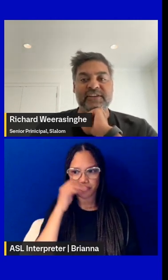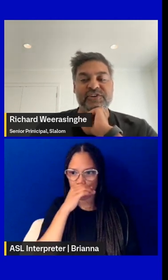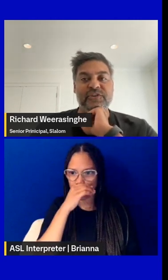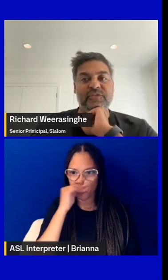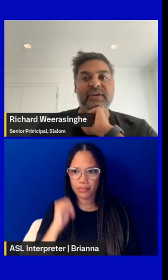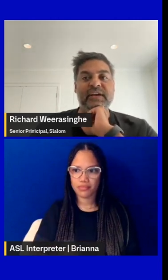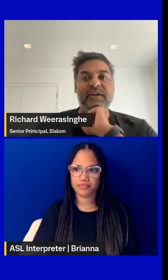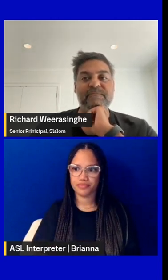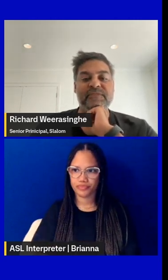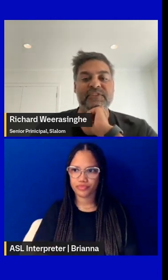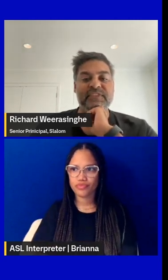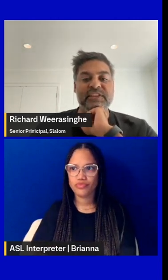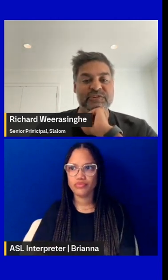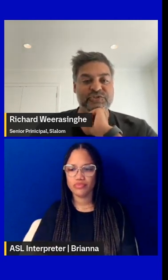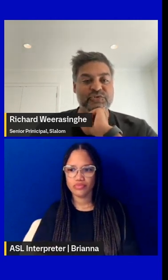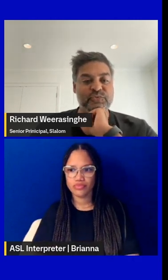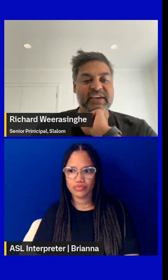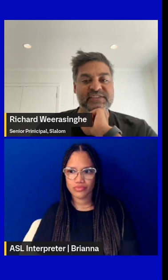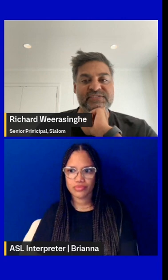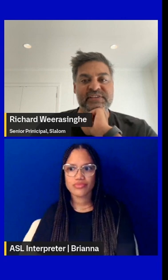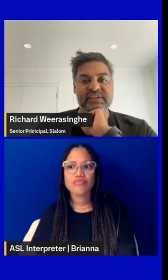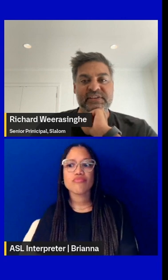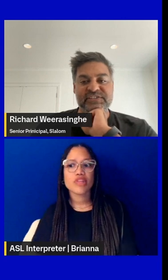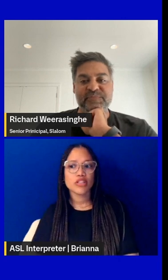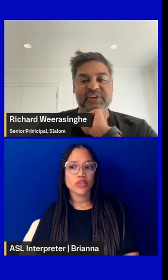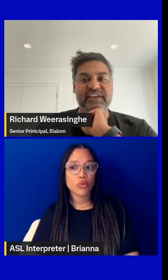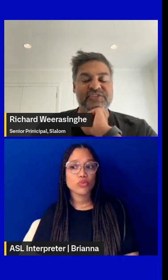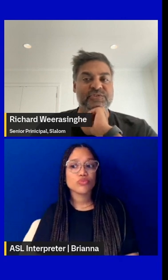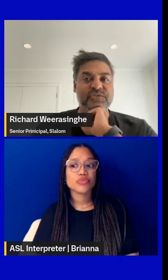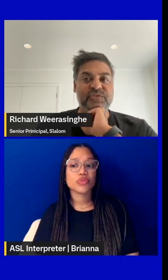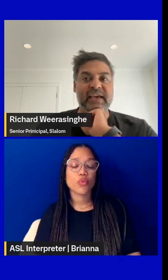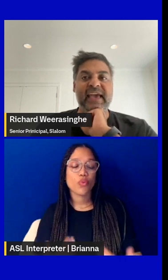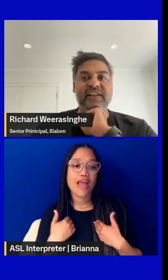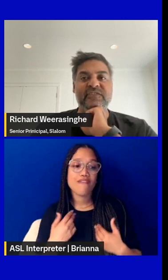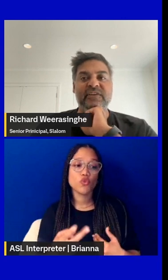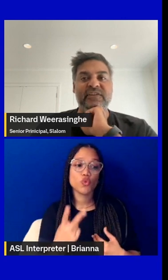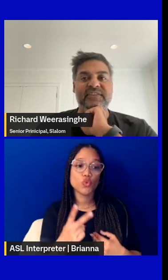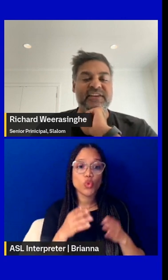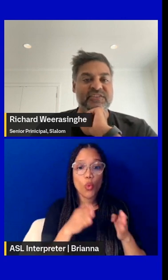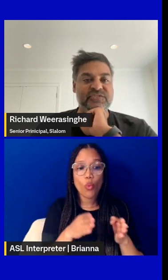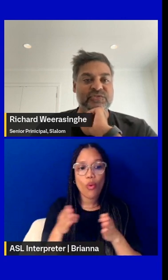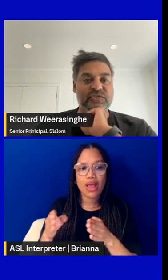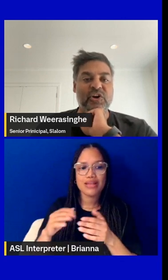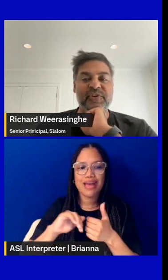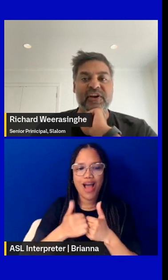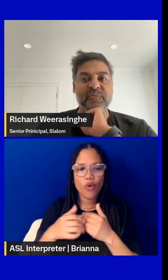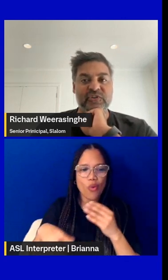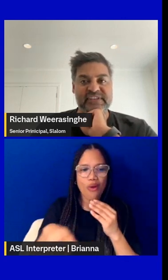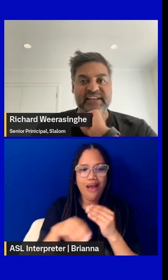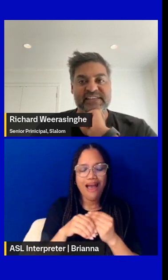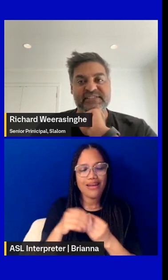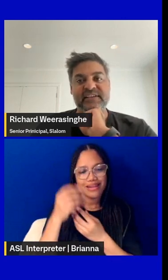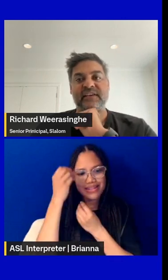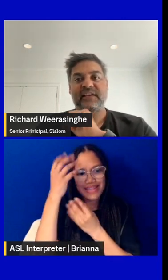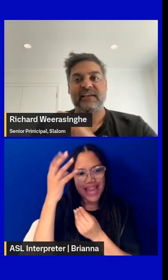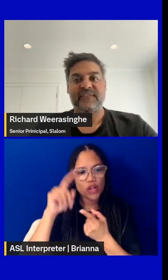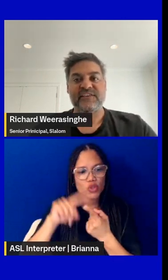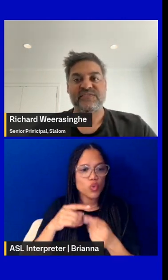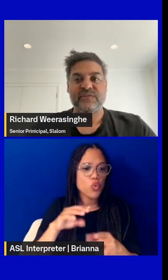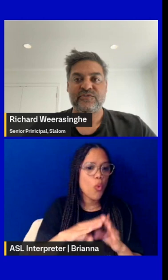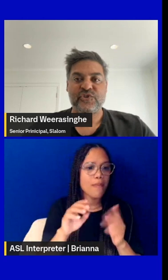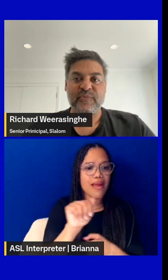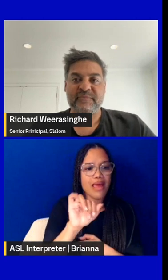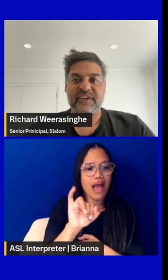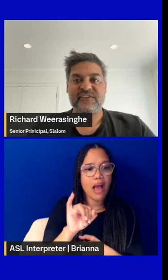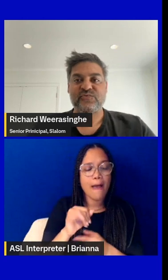All right, so there are two ways typically to add data to OpenAI models, at least.